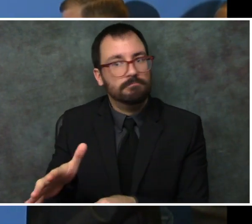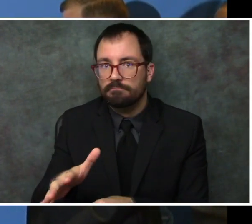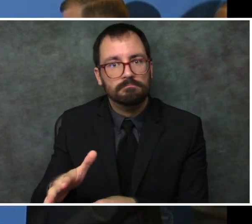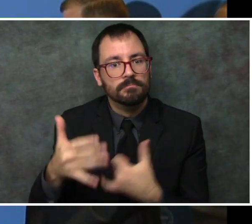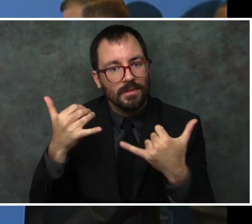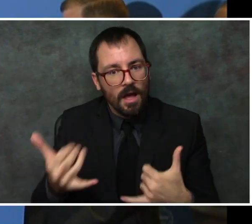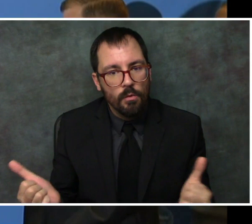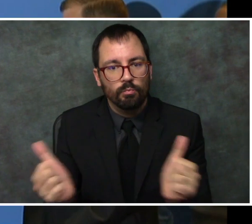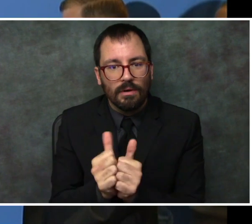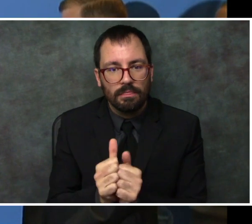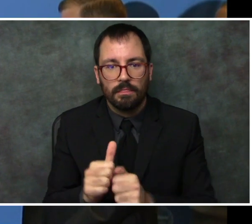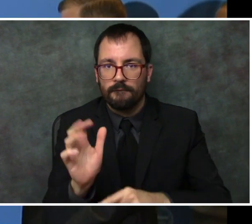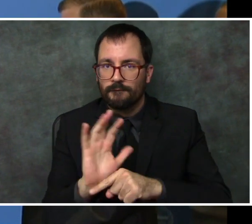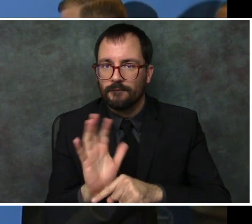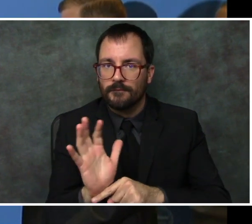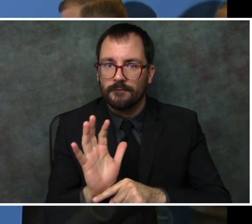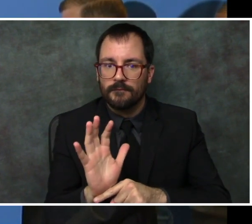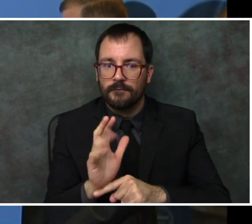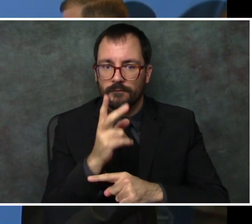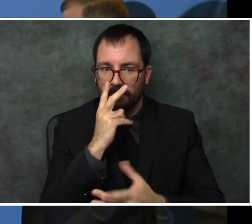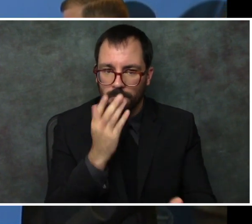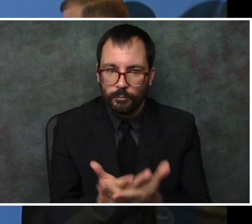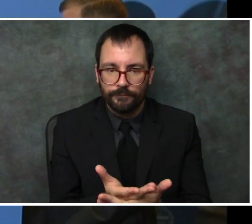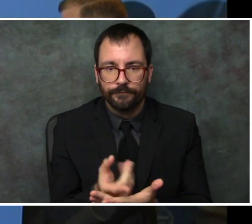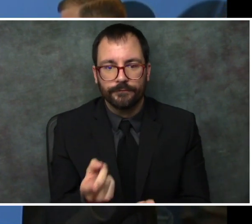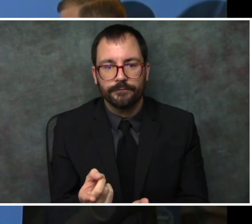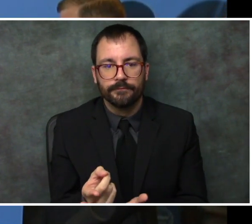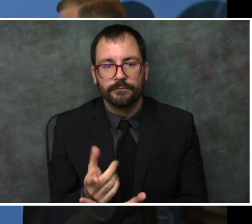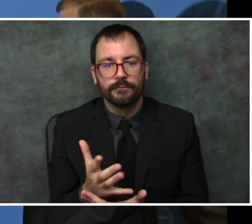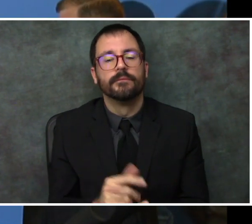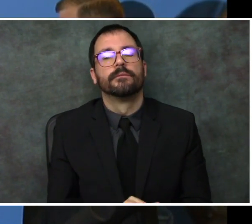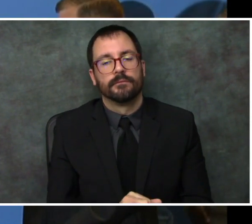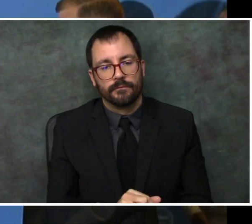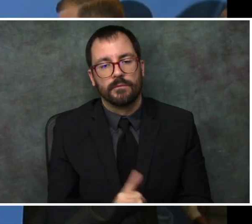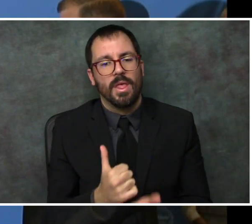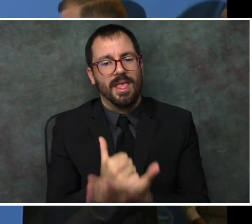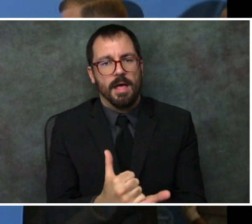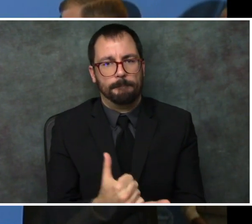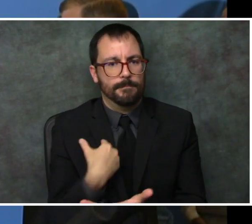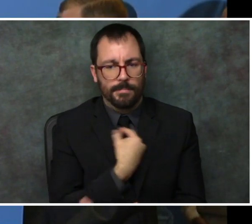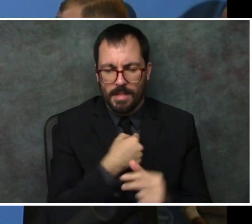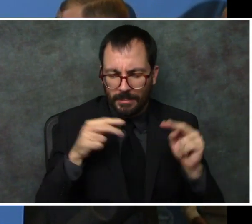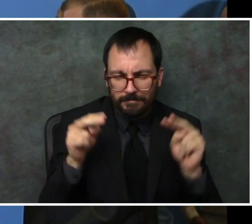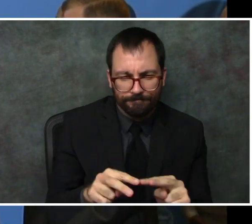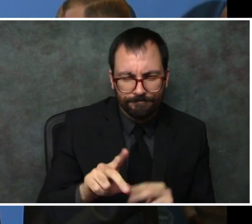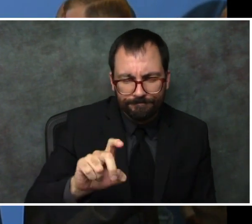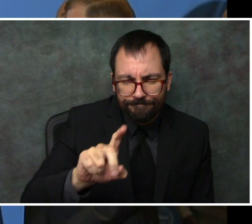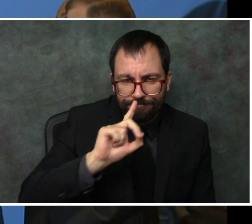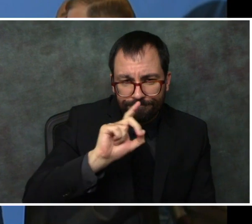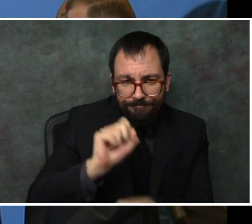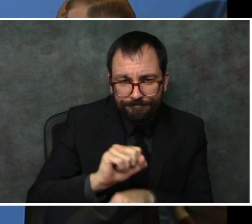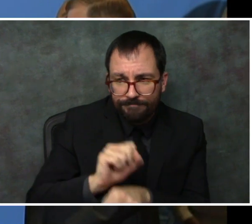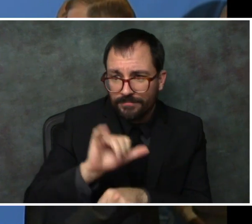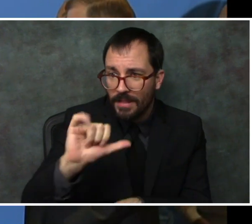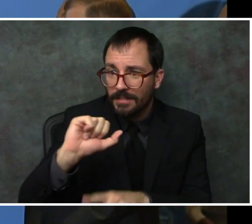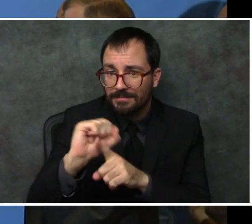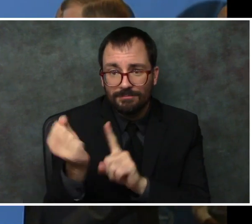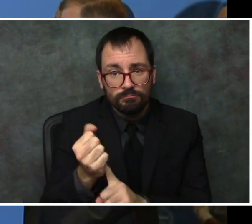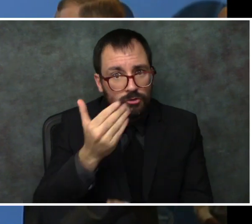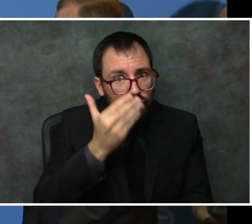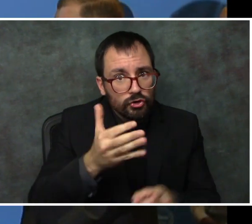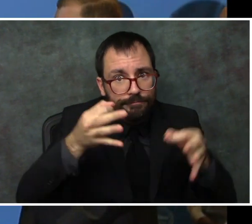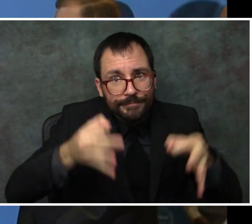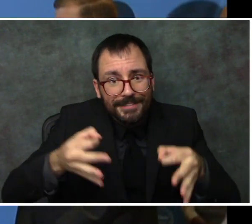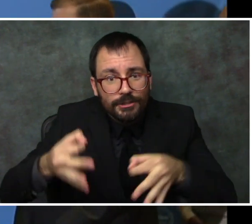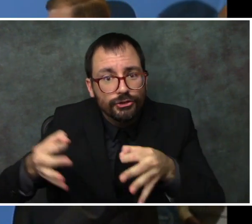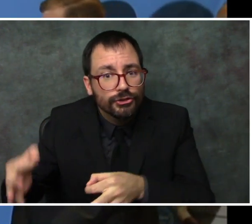officer, but you also have camera footage in order to judge the merit of a particular